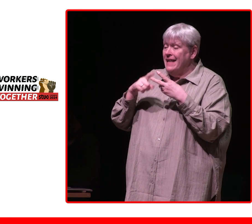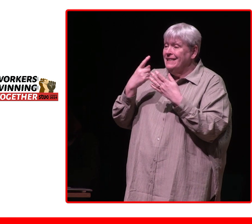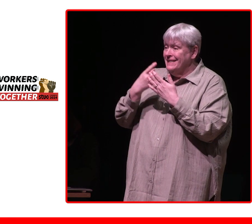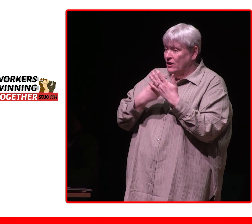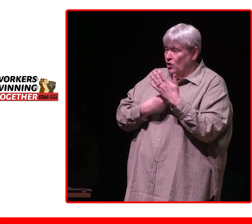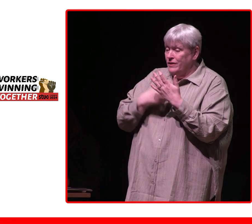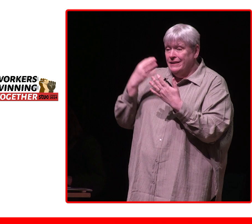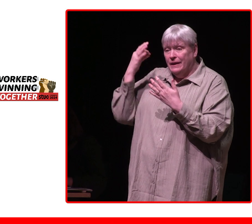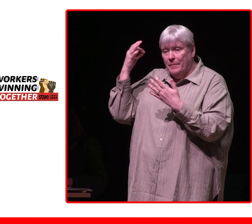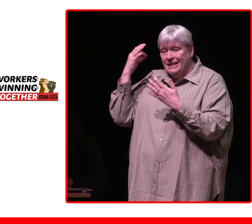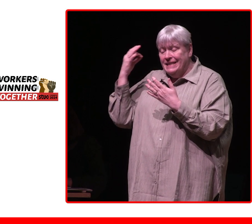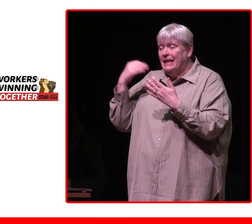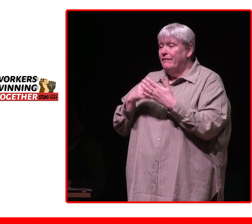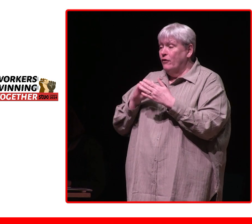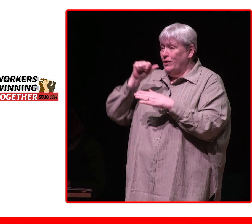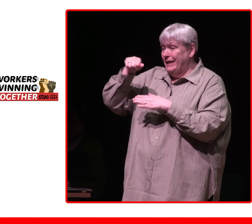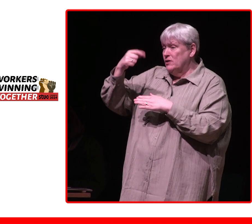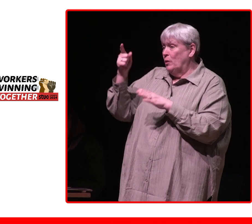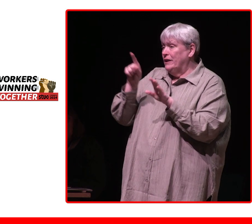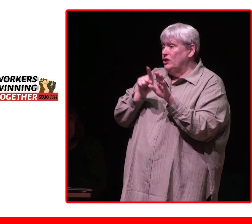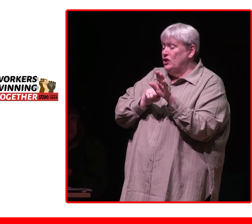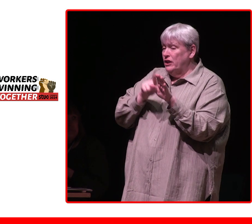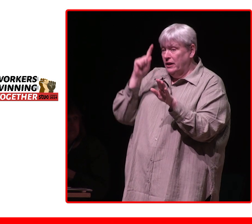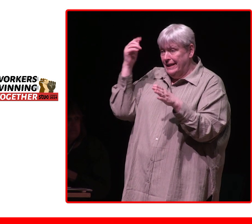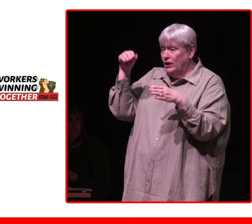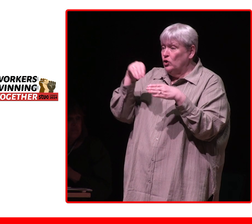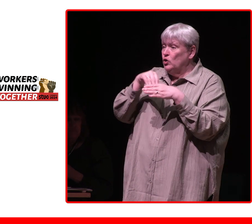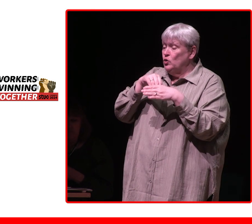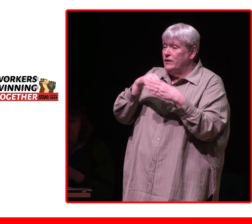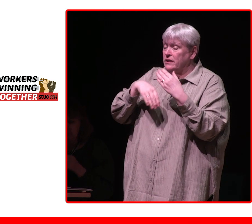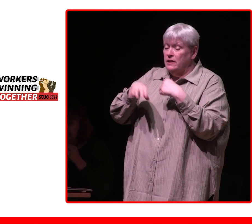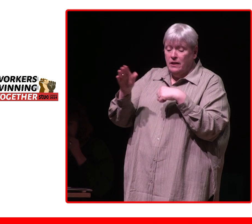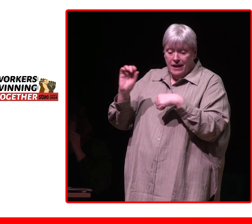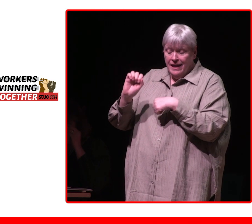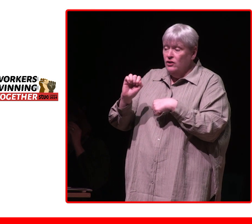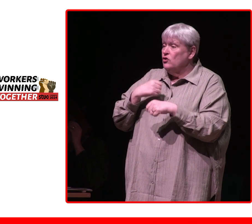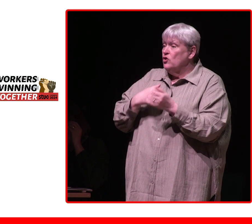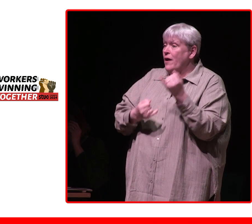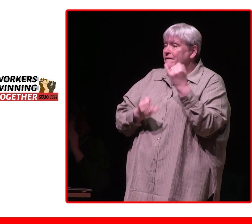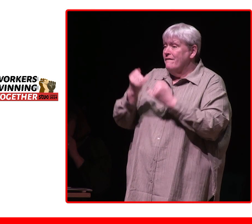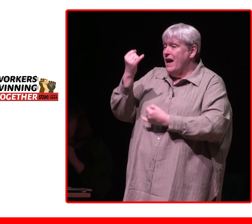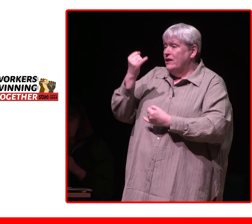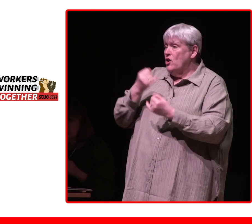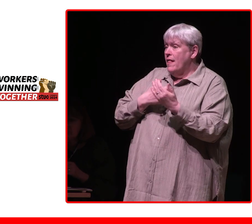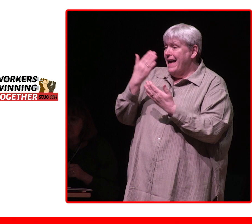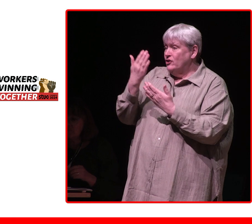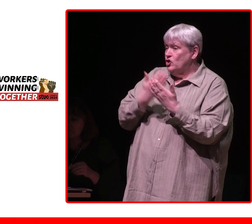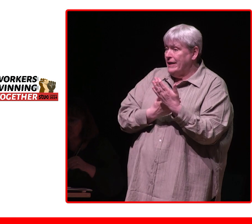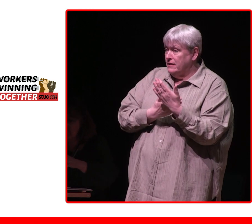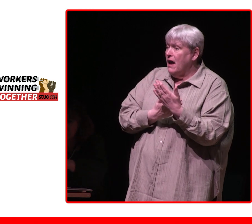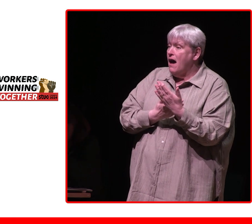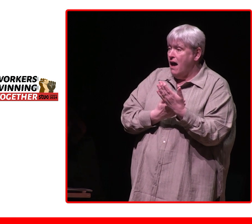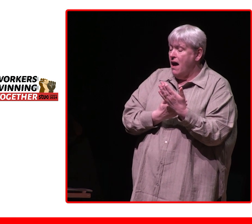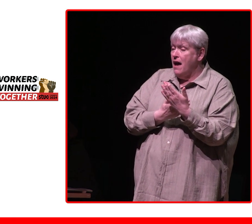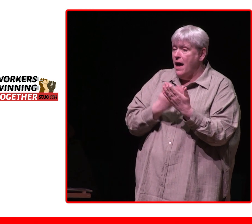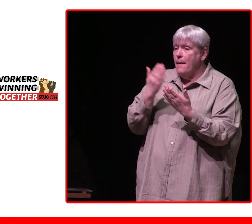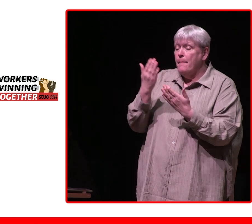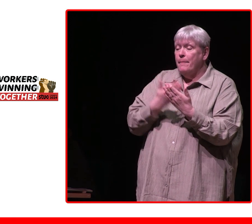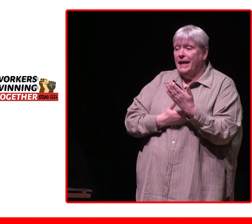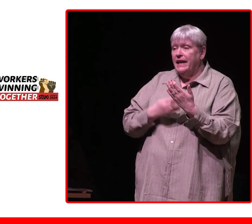Committee for the next year is included in your final agenda document on